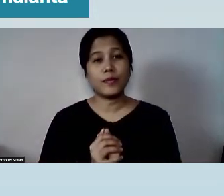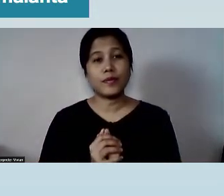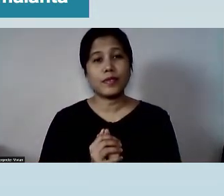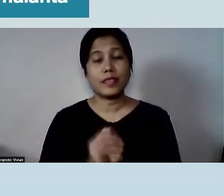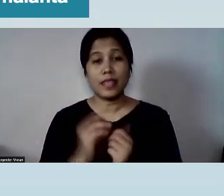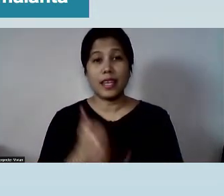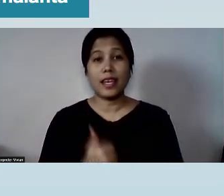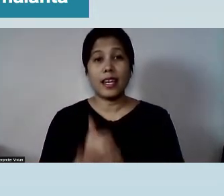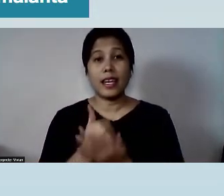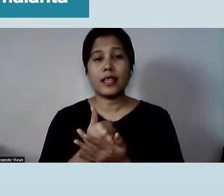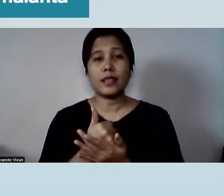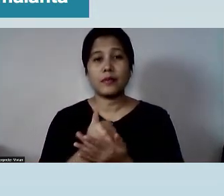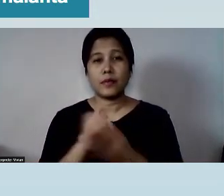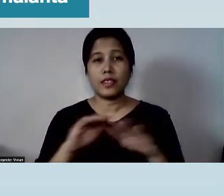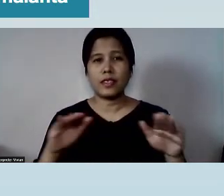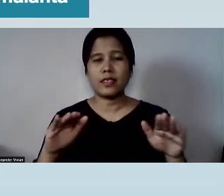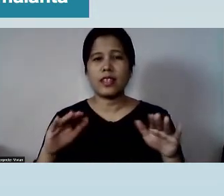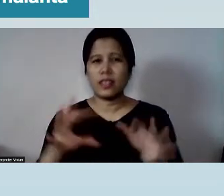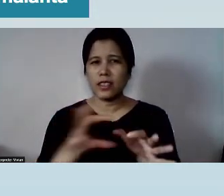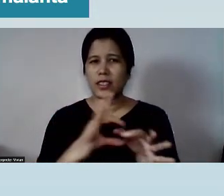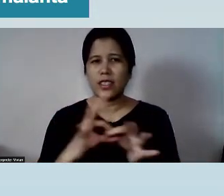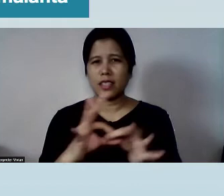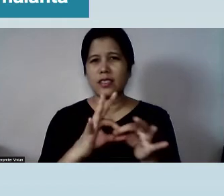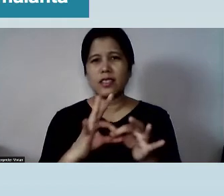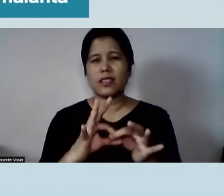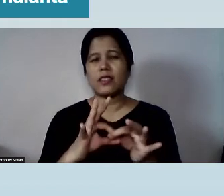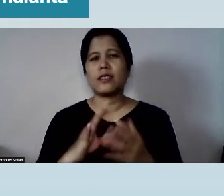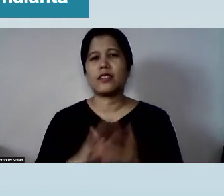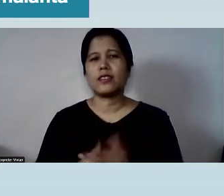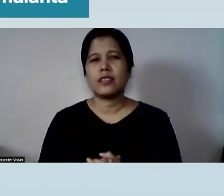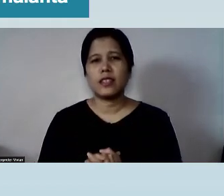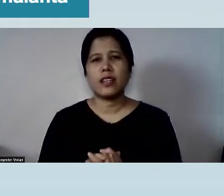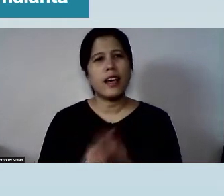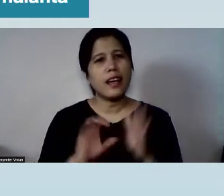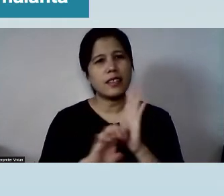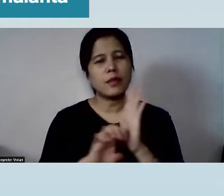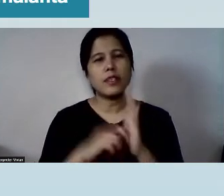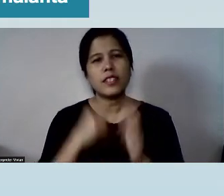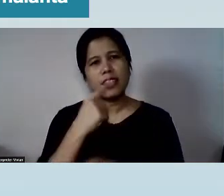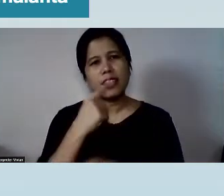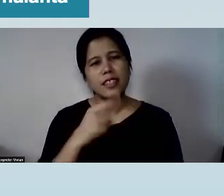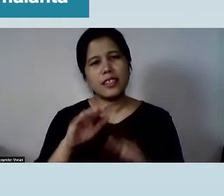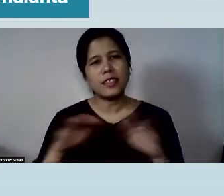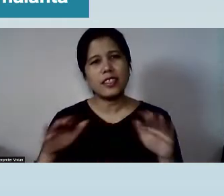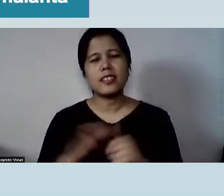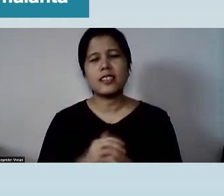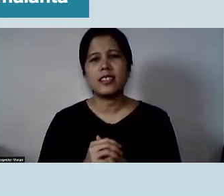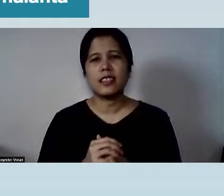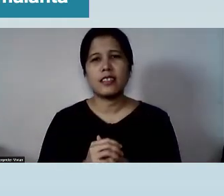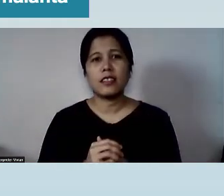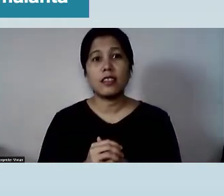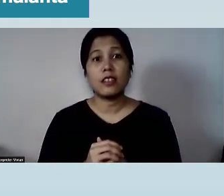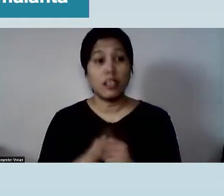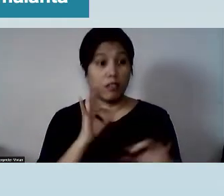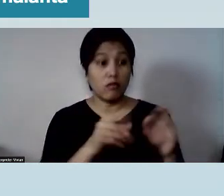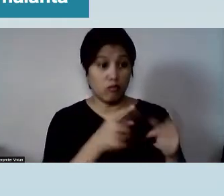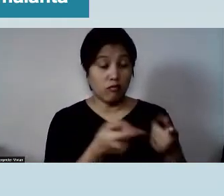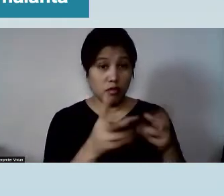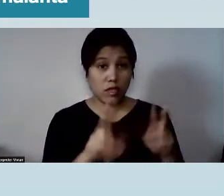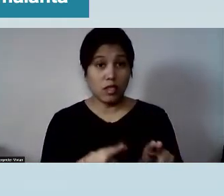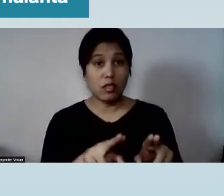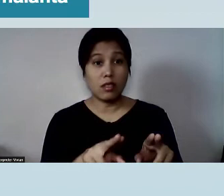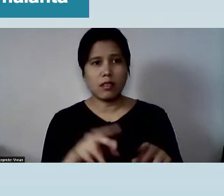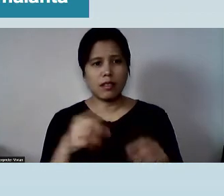Help children make connections between behavior and consequences of those behavior. For example, you tell the child, if you do this, this will happen. So sila